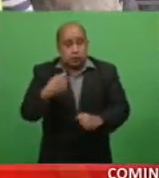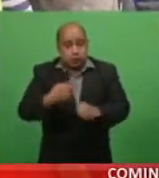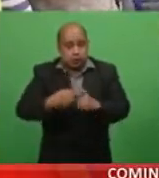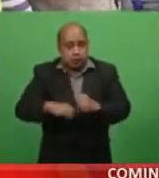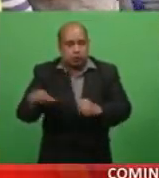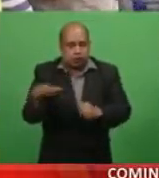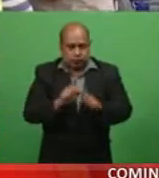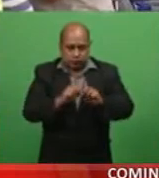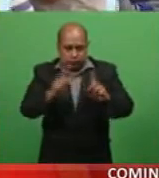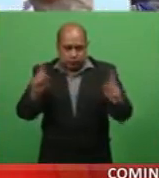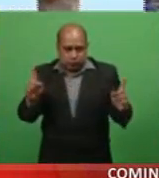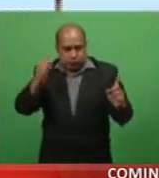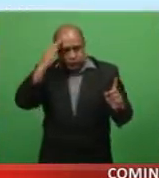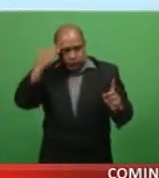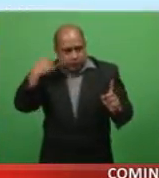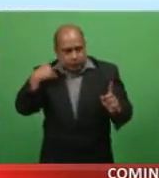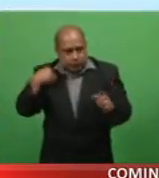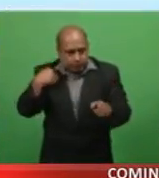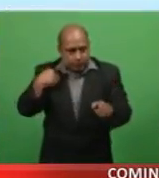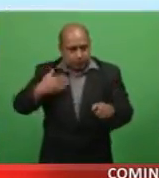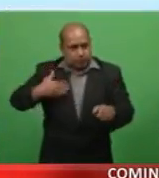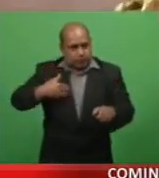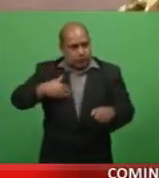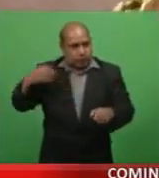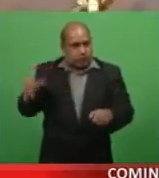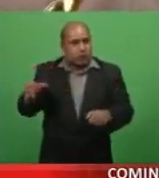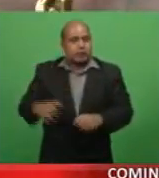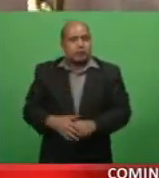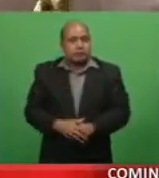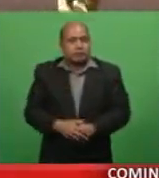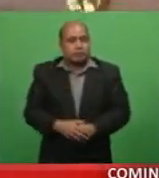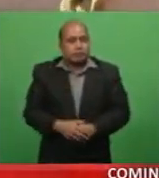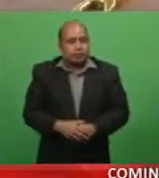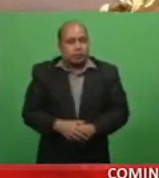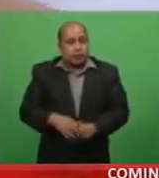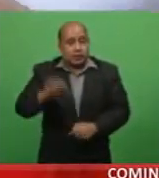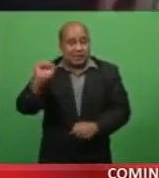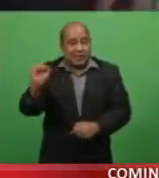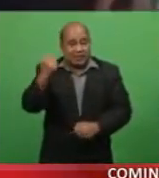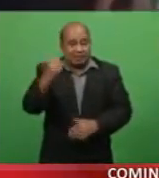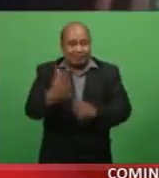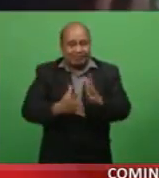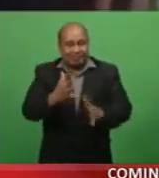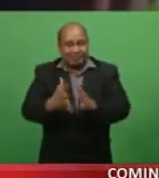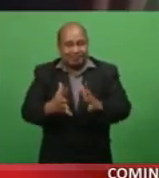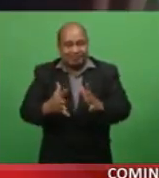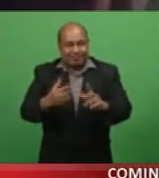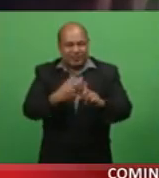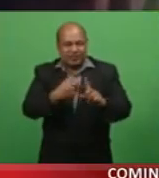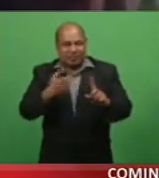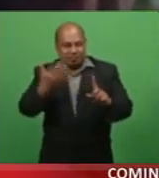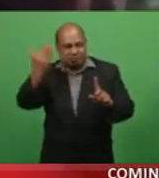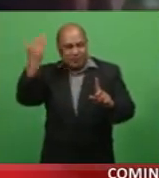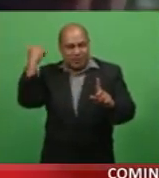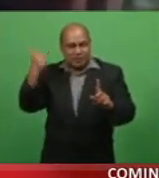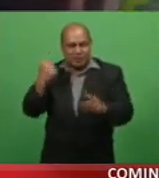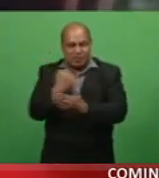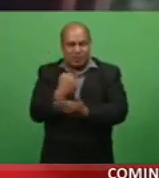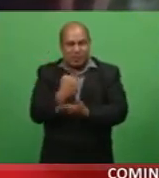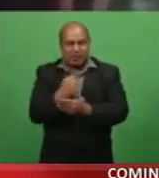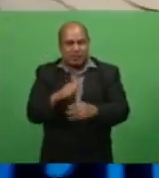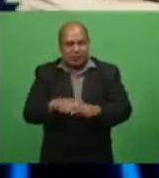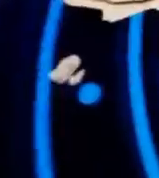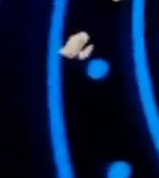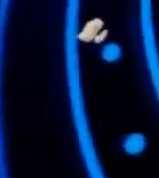distancing, reminds Health Minister. And we bring you the success story of former flying Fijian John Sandy.